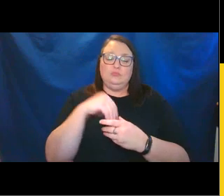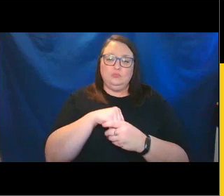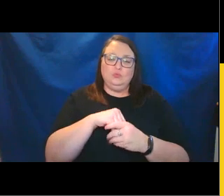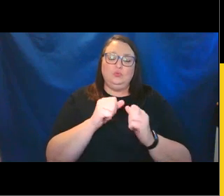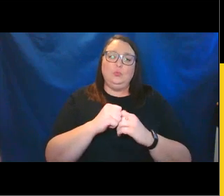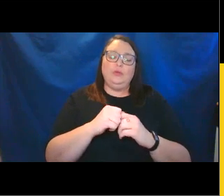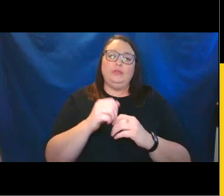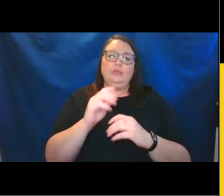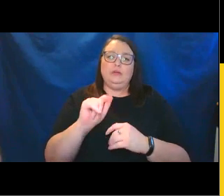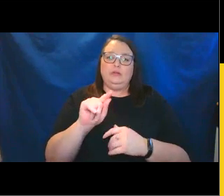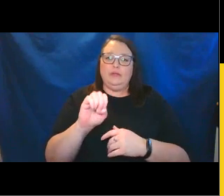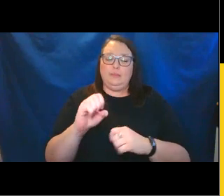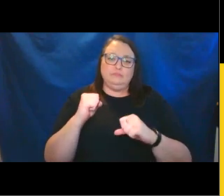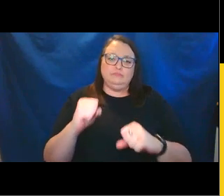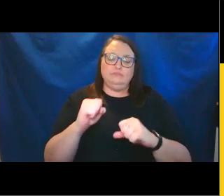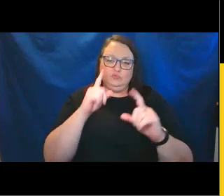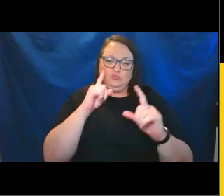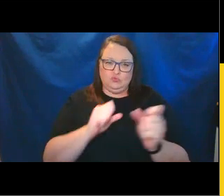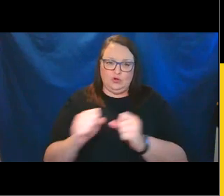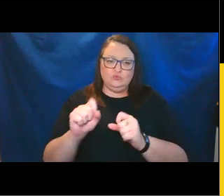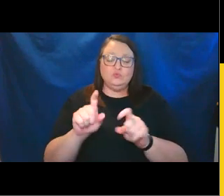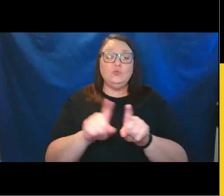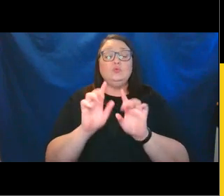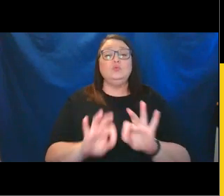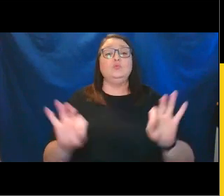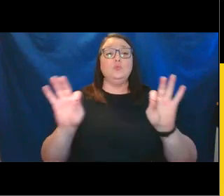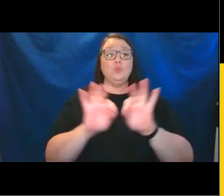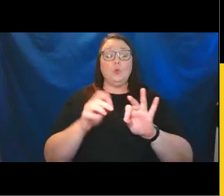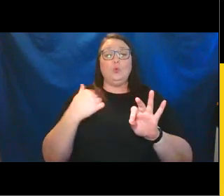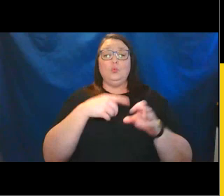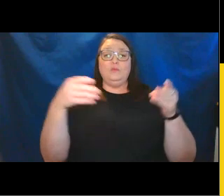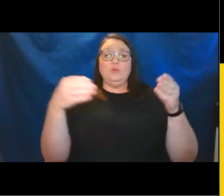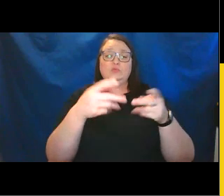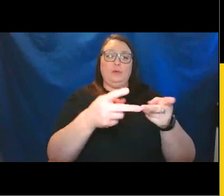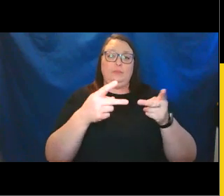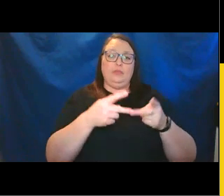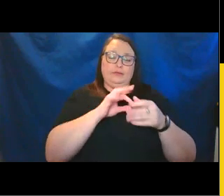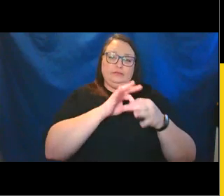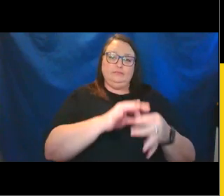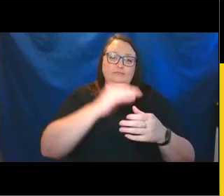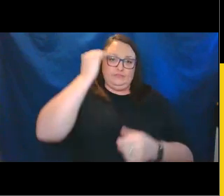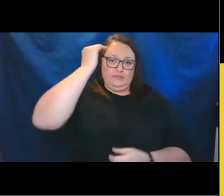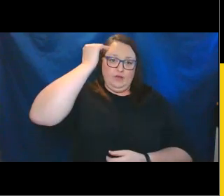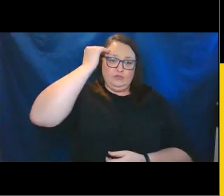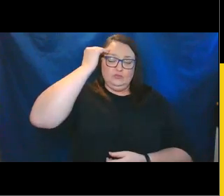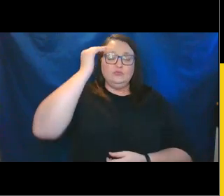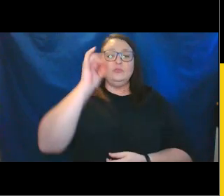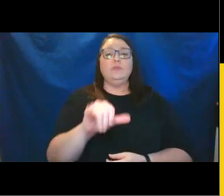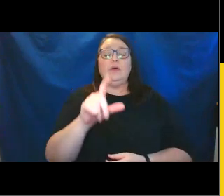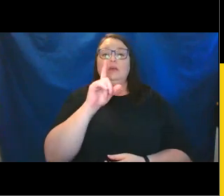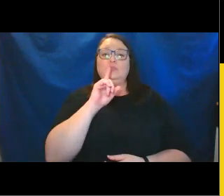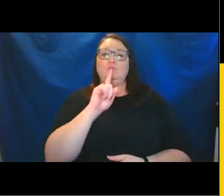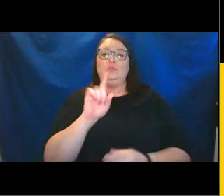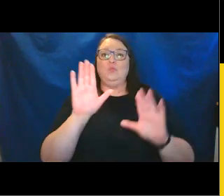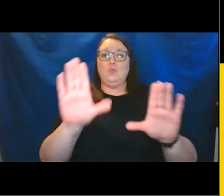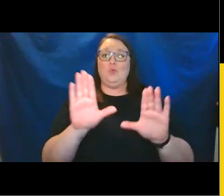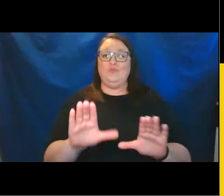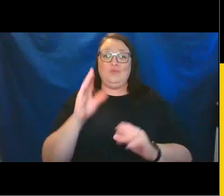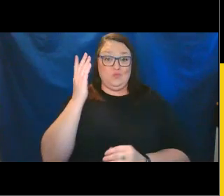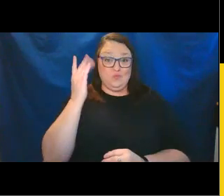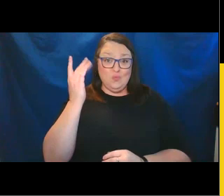Also, it's really important to acknowledge that we're focusing on place-based knowledges, and that's really wonderful because it's